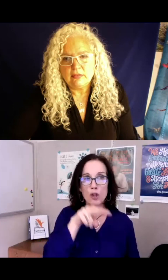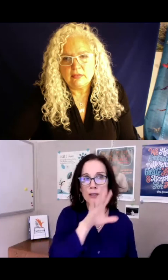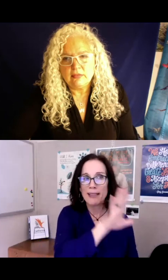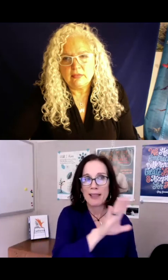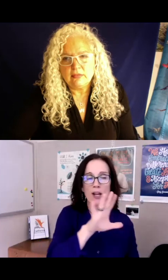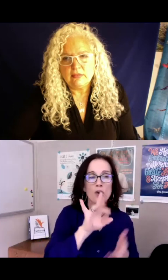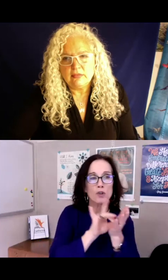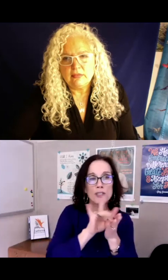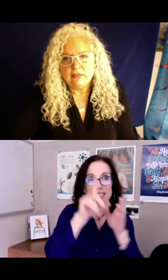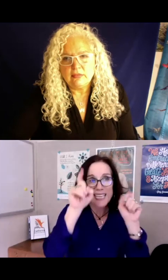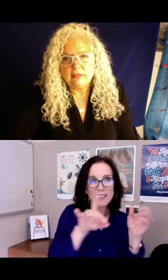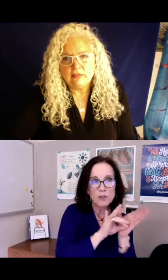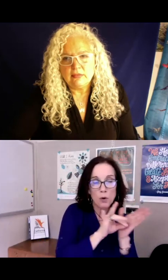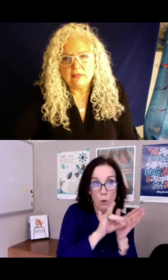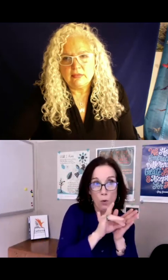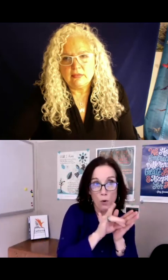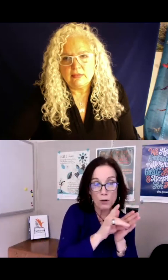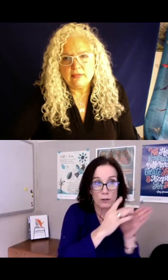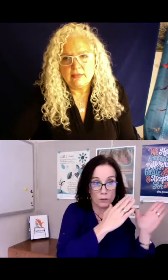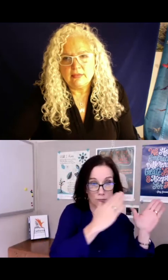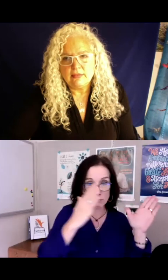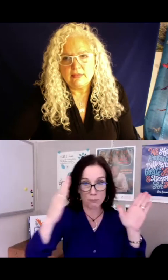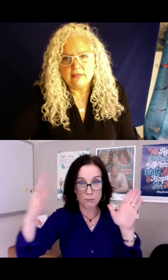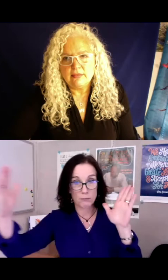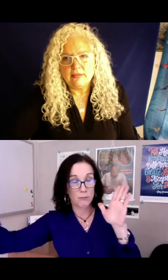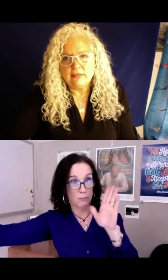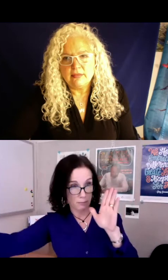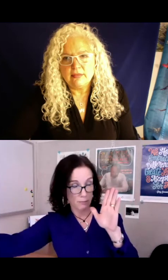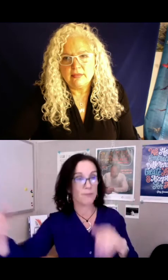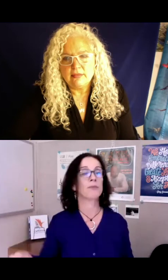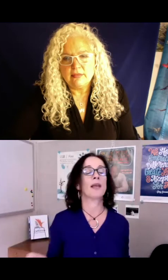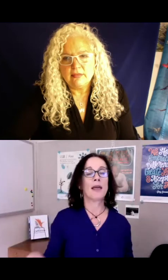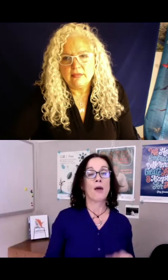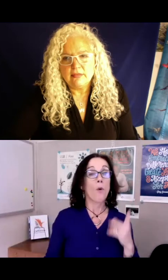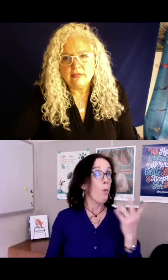569 of our students, looking at their test scores.